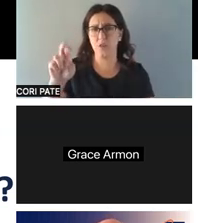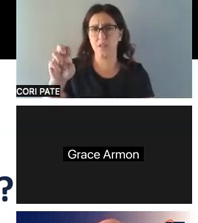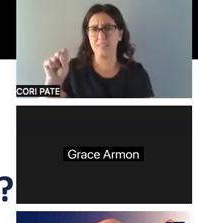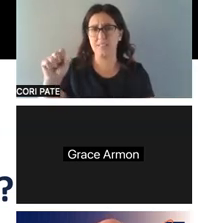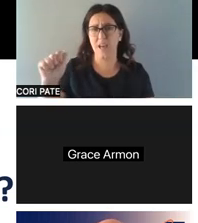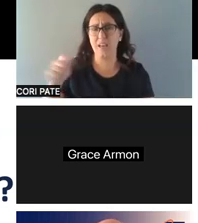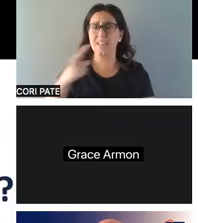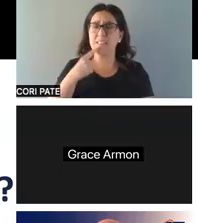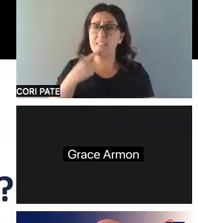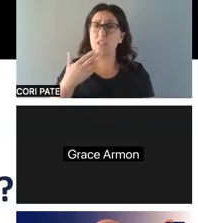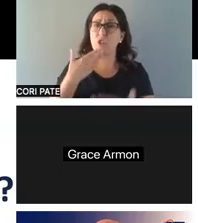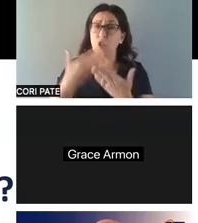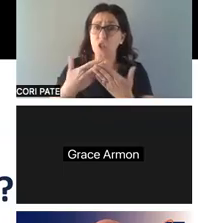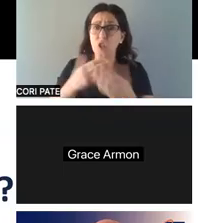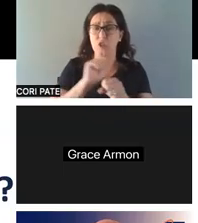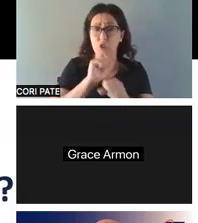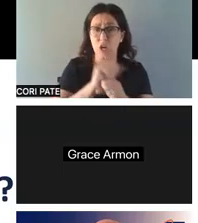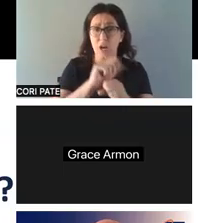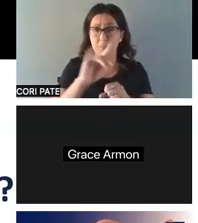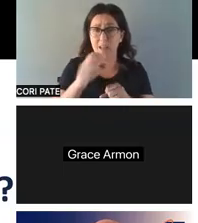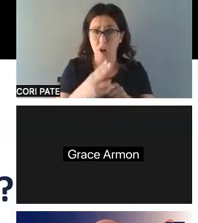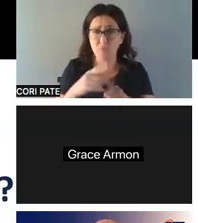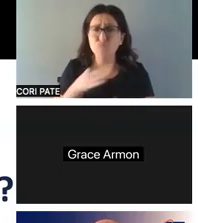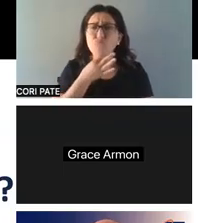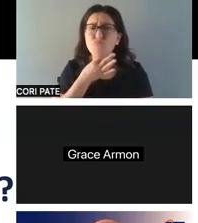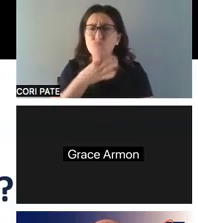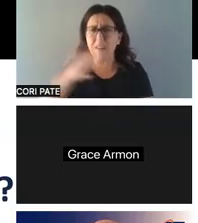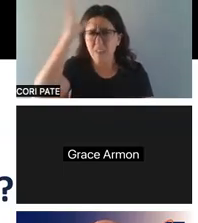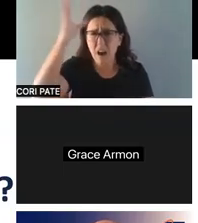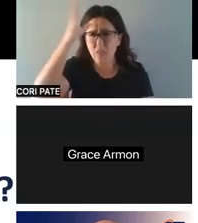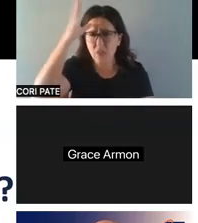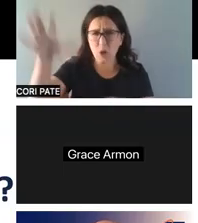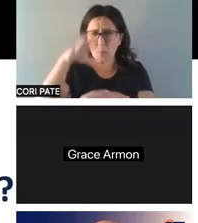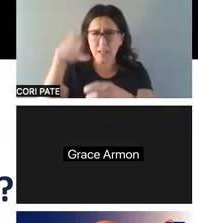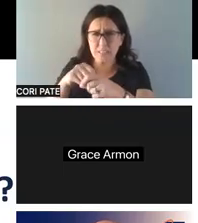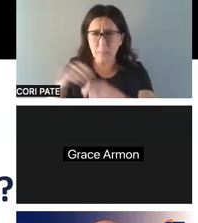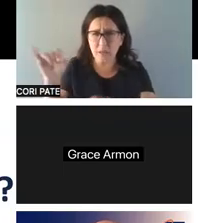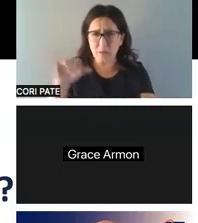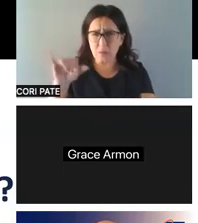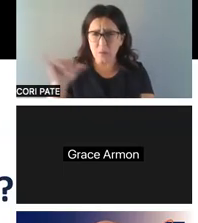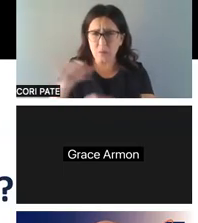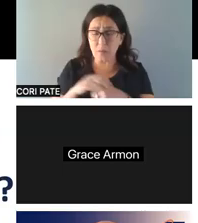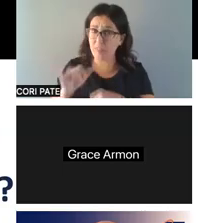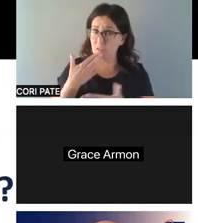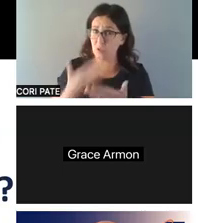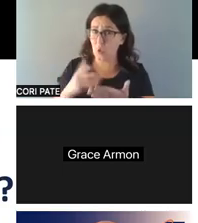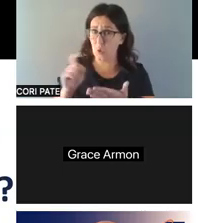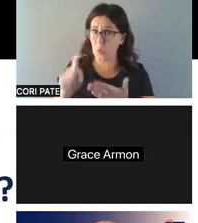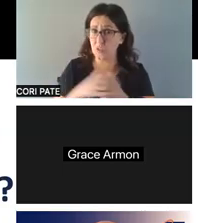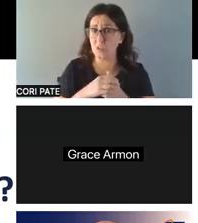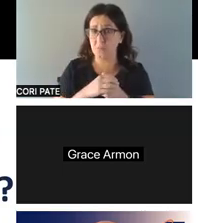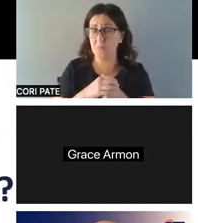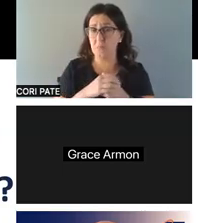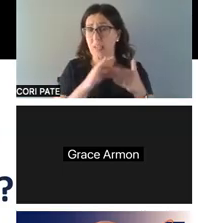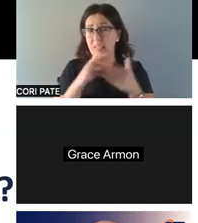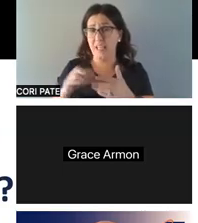job, Tara. Did the father participate in the Barton's transition?" I thought this is a really nice question leading to our